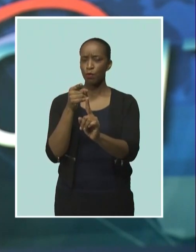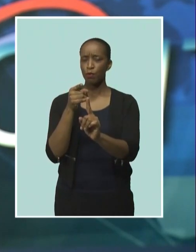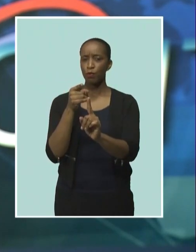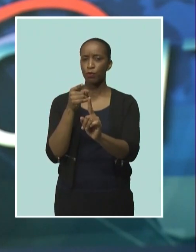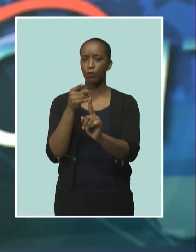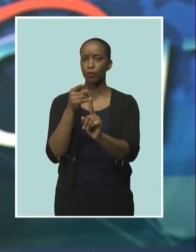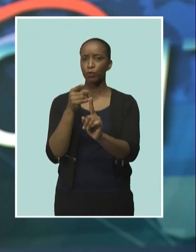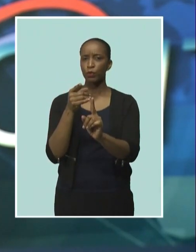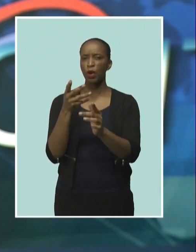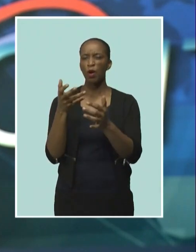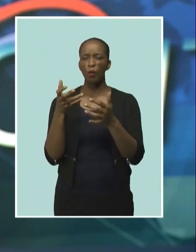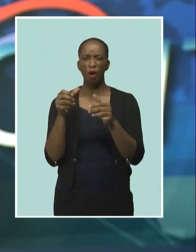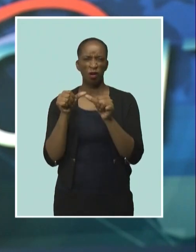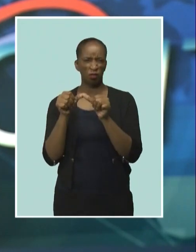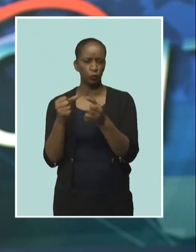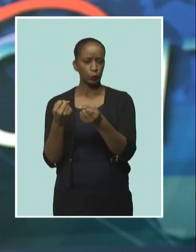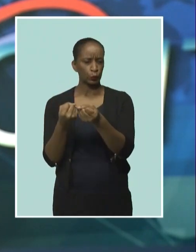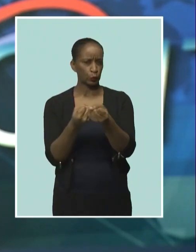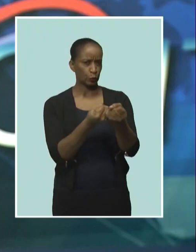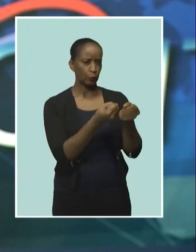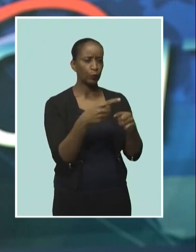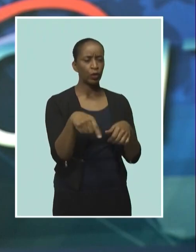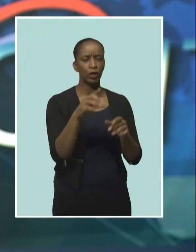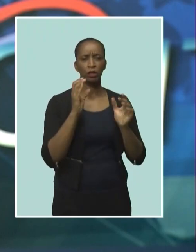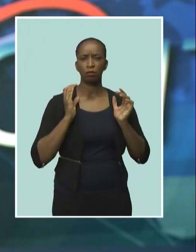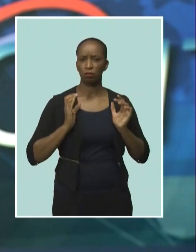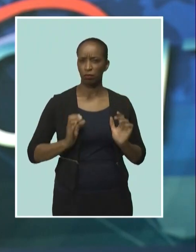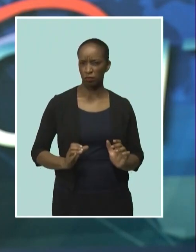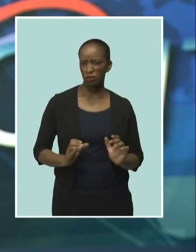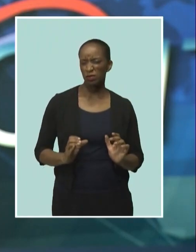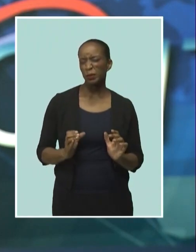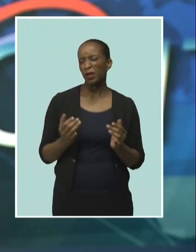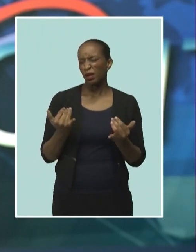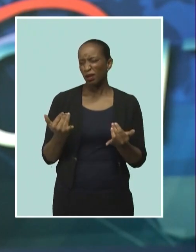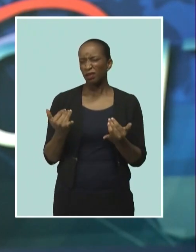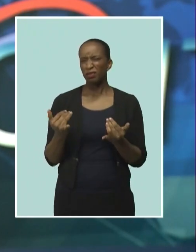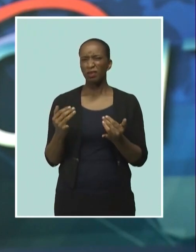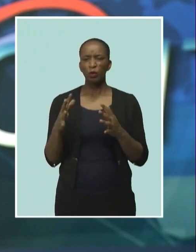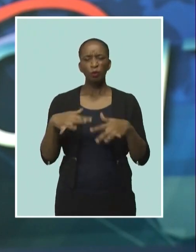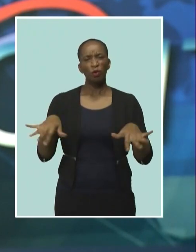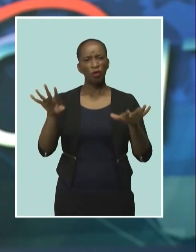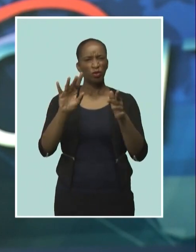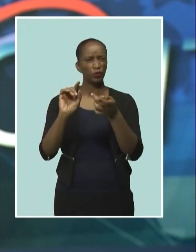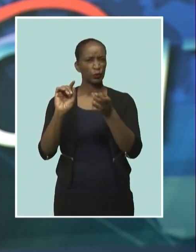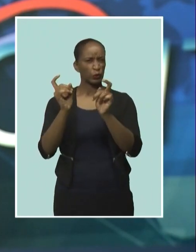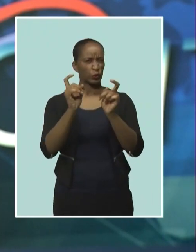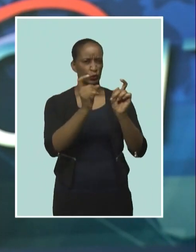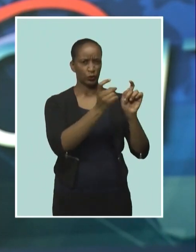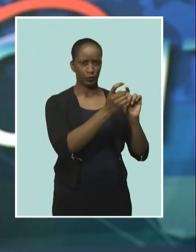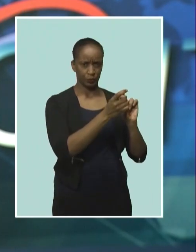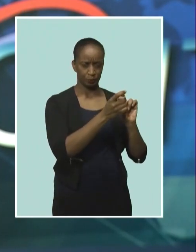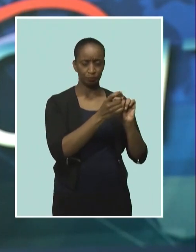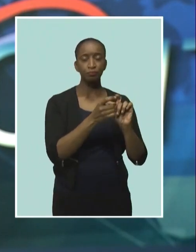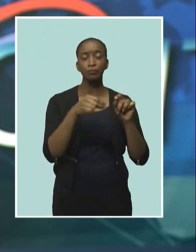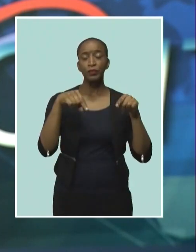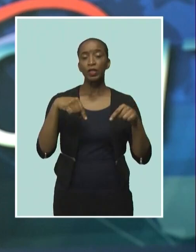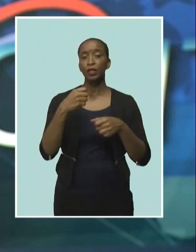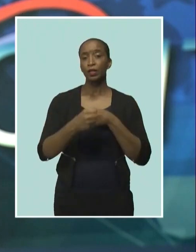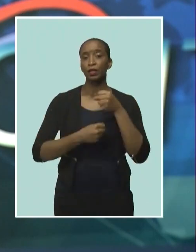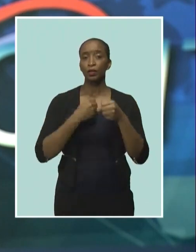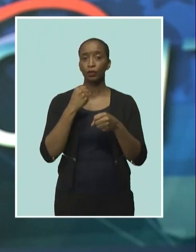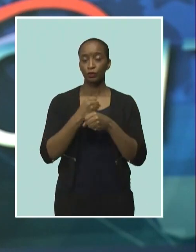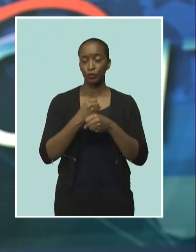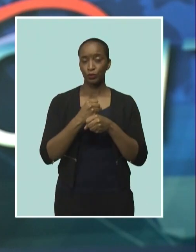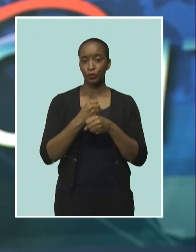of the profession in a new world order. She's outlined the vision as the organization prepares to celebrate Accountants Week 2023 next